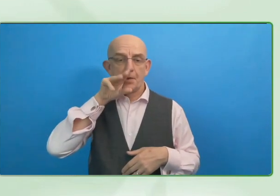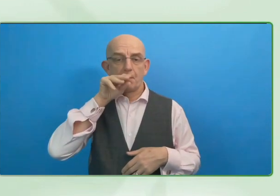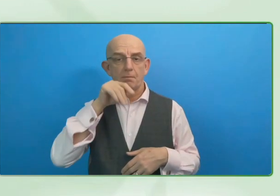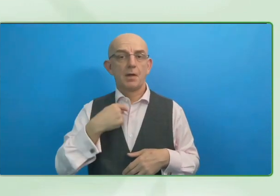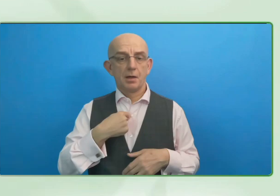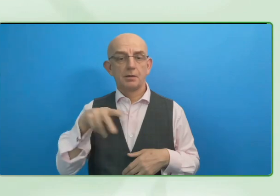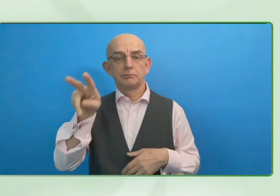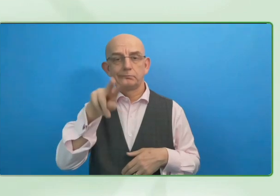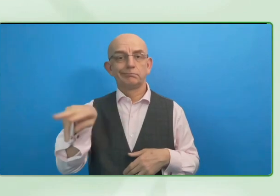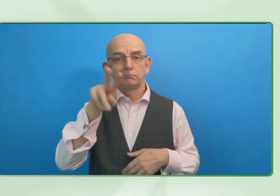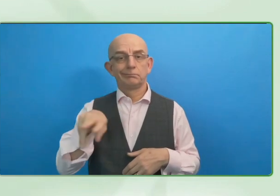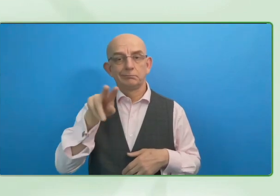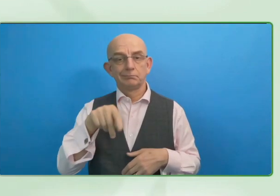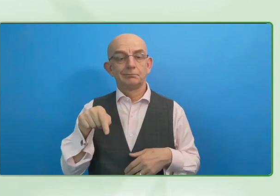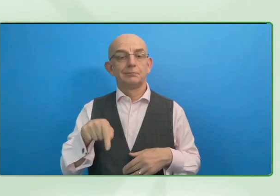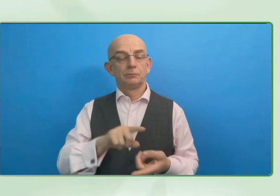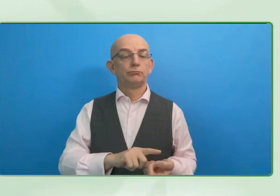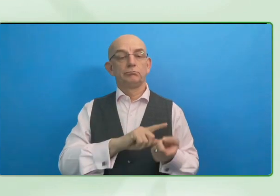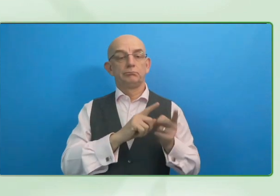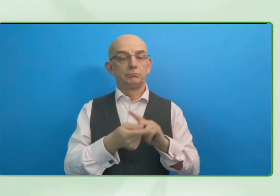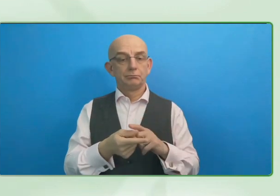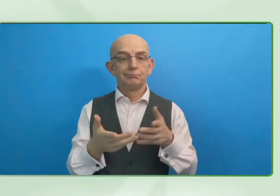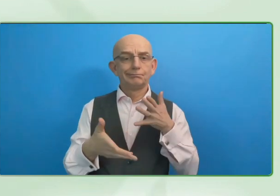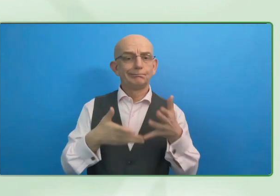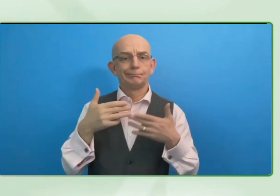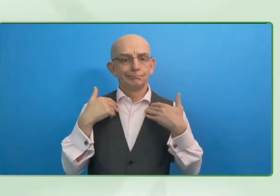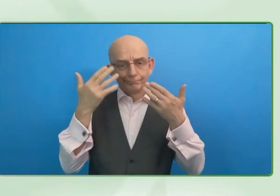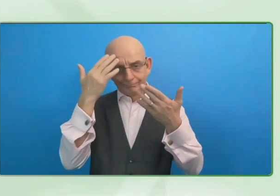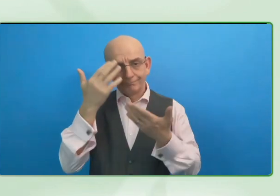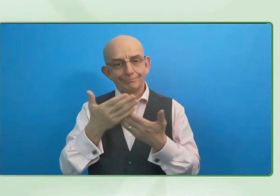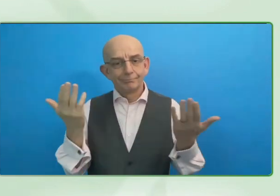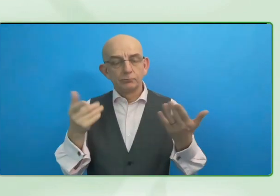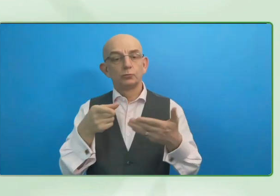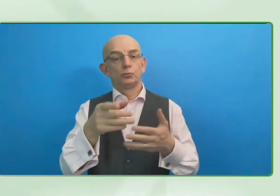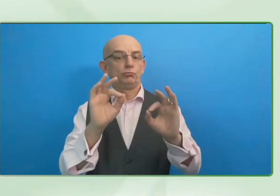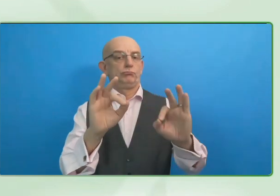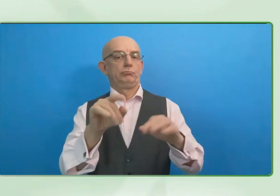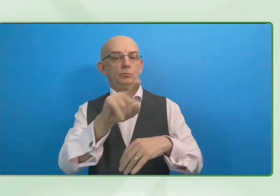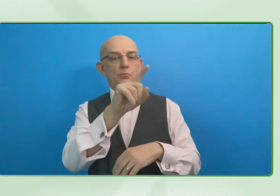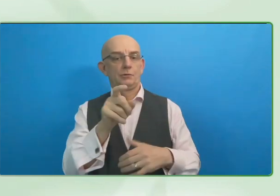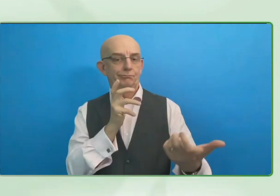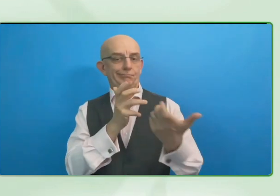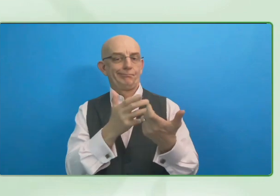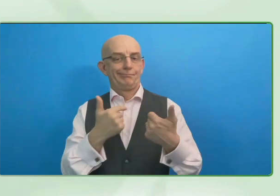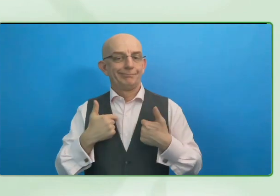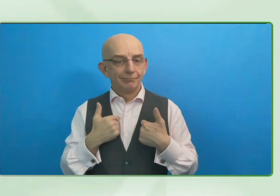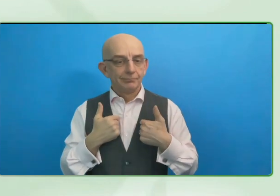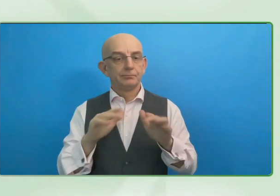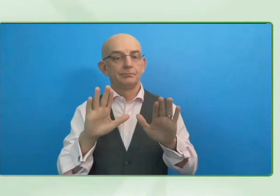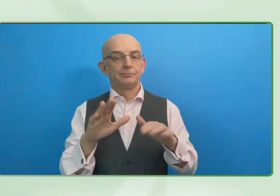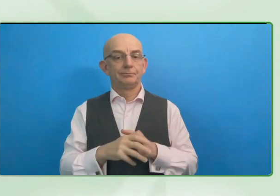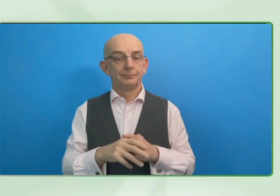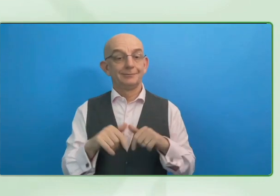and I didn't know sign language. So thank you for that question. But at this time, we